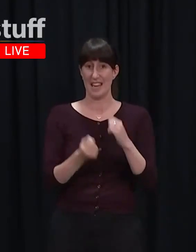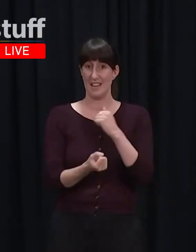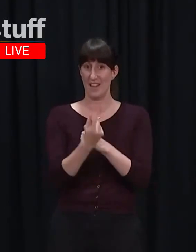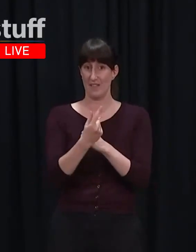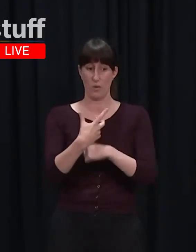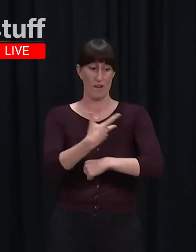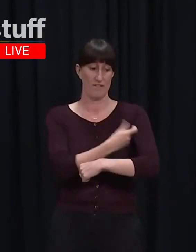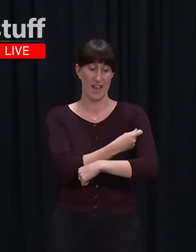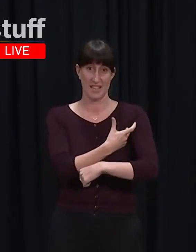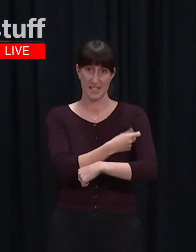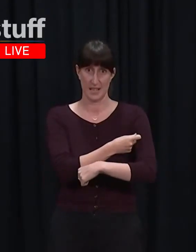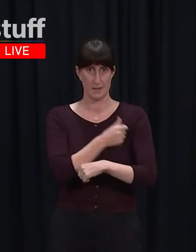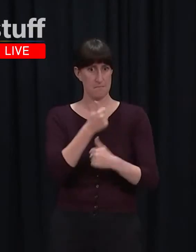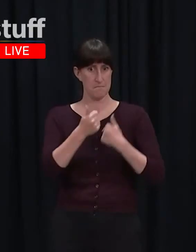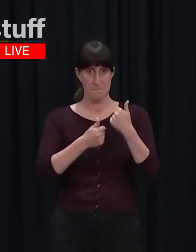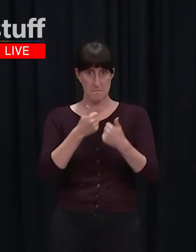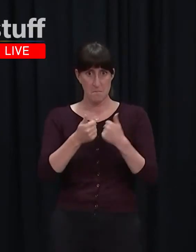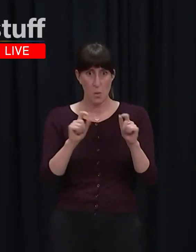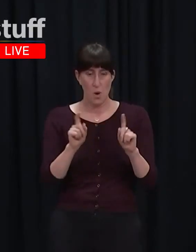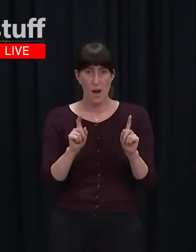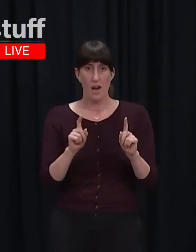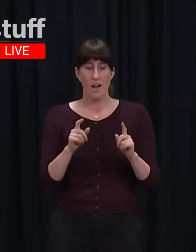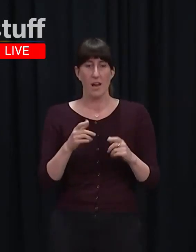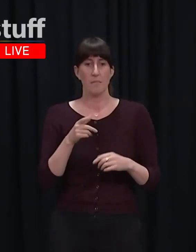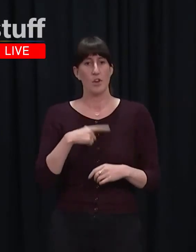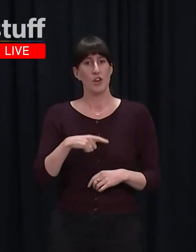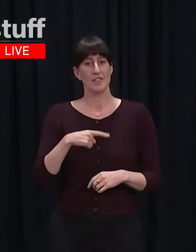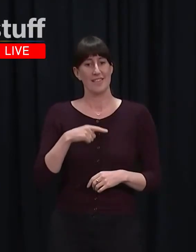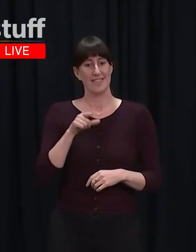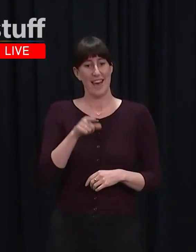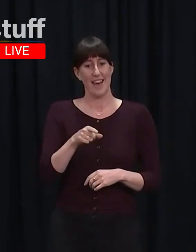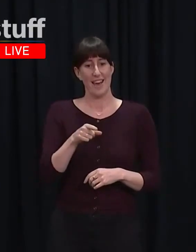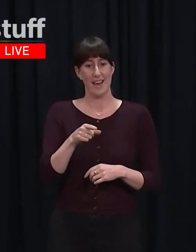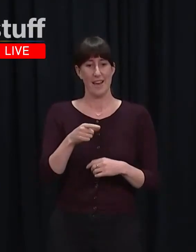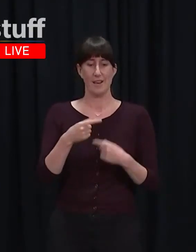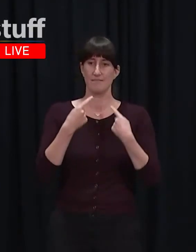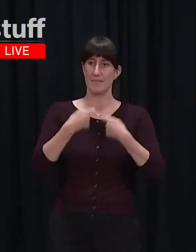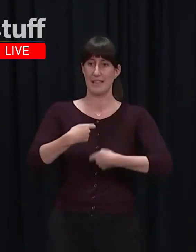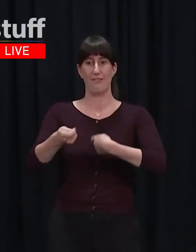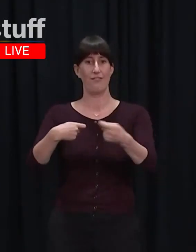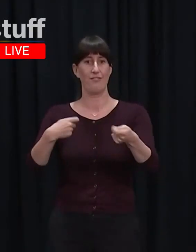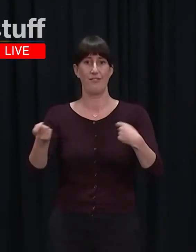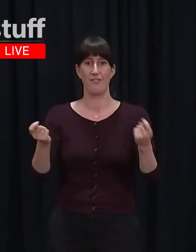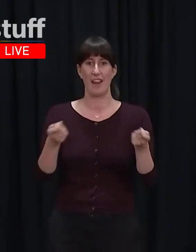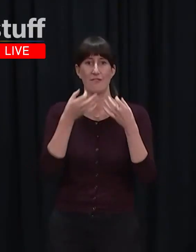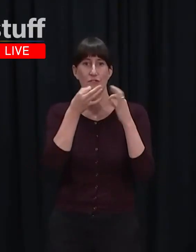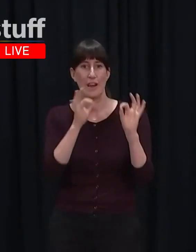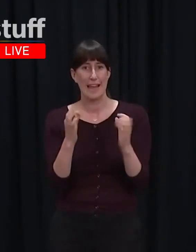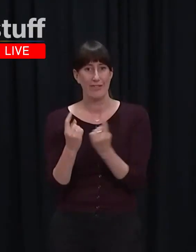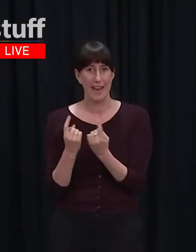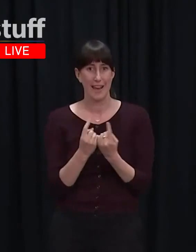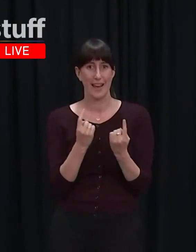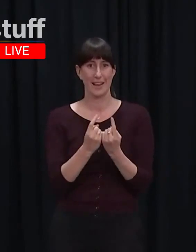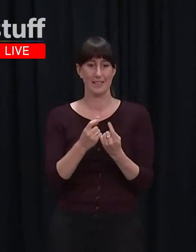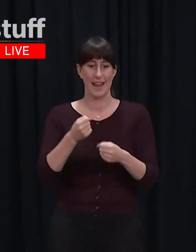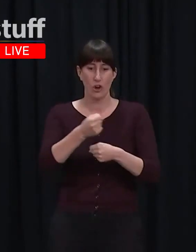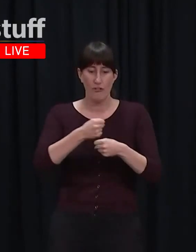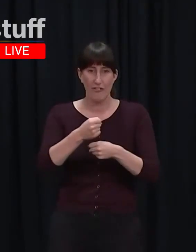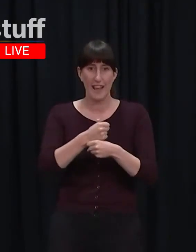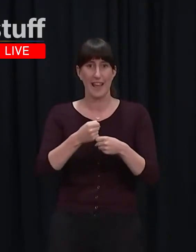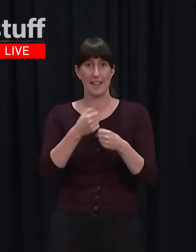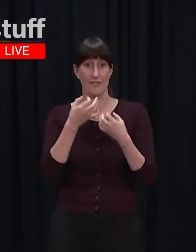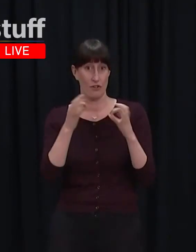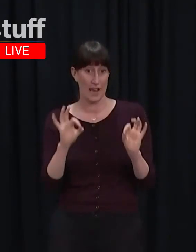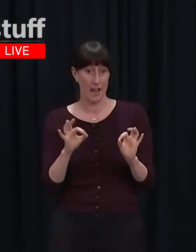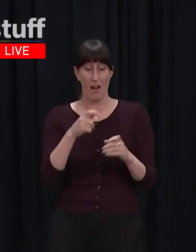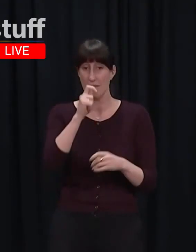take along the whole whānau. This is in Lambie Drive in Manukau. Those who come will be able to grab some merchandise, giveaways, free coffee